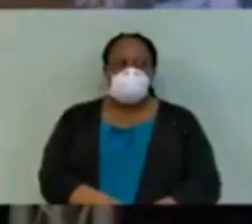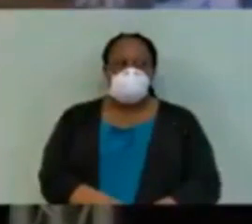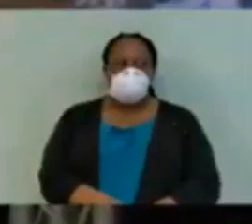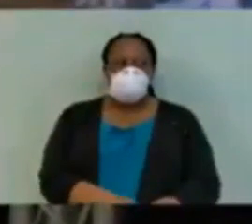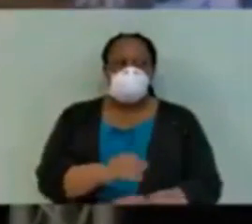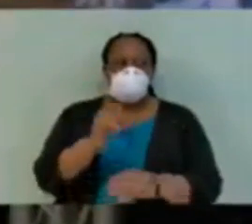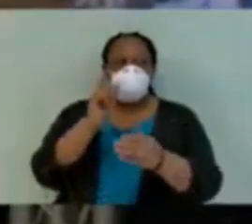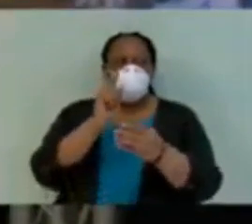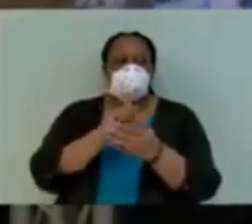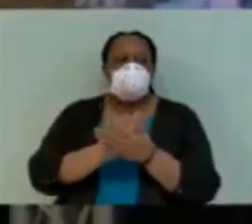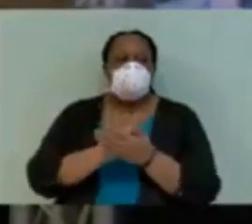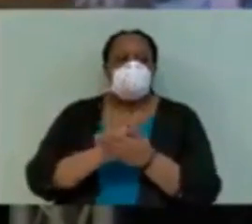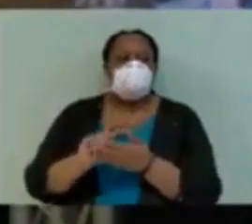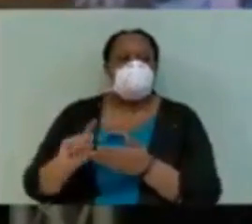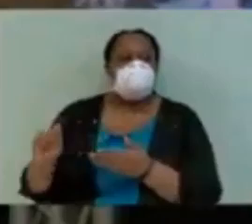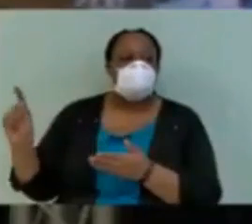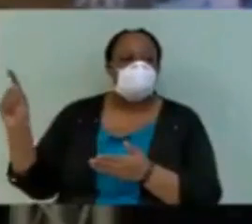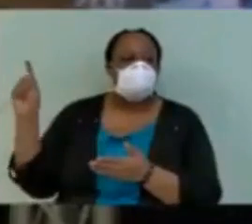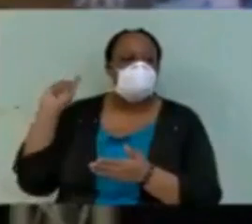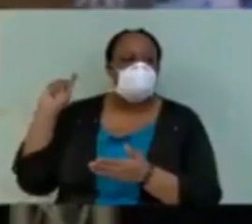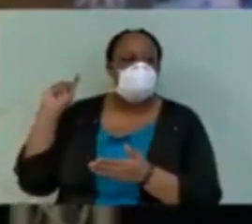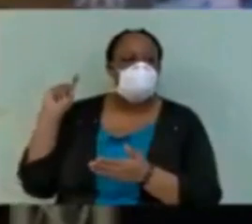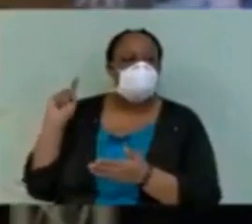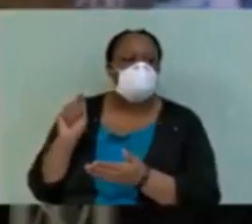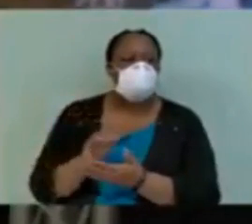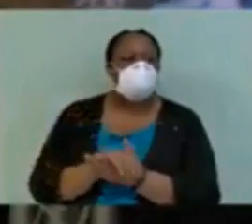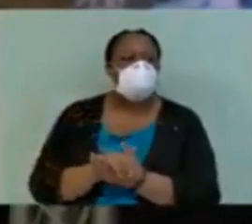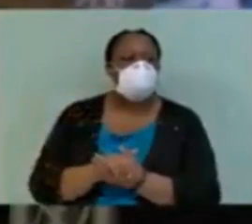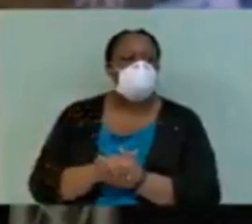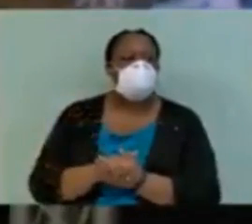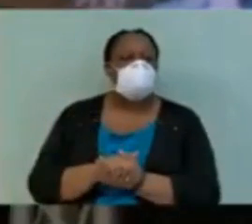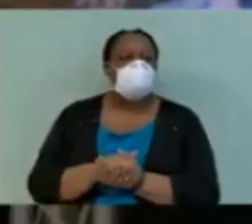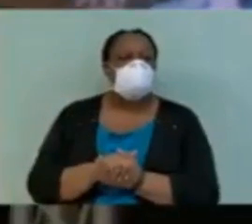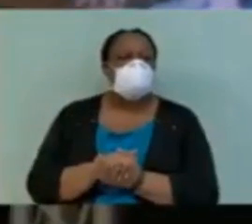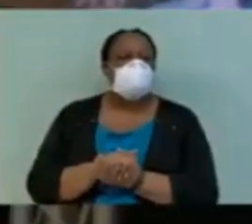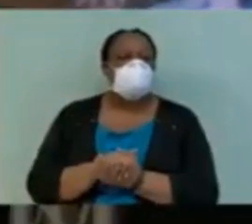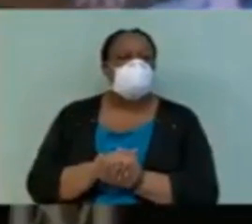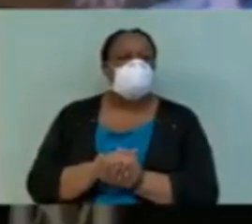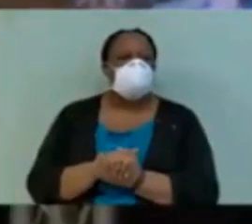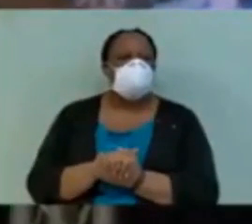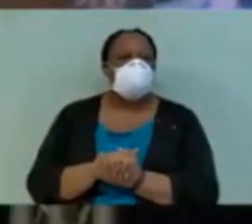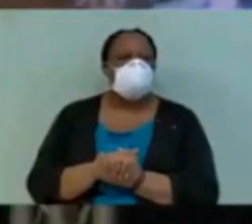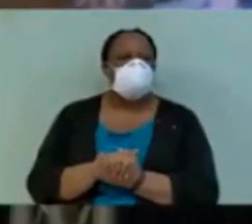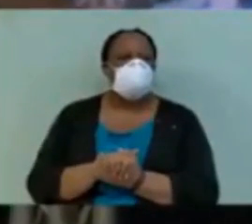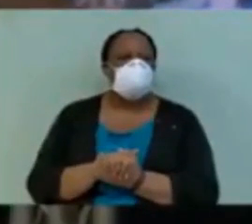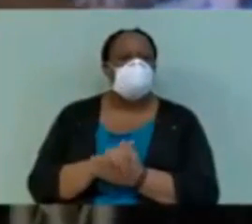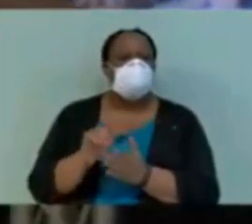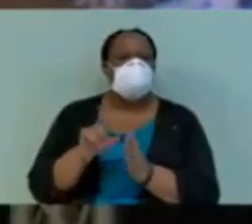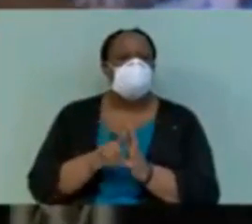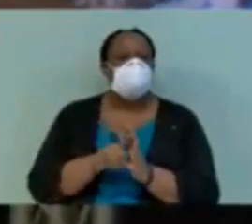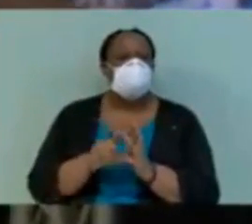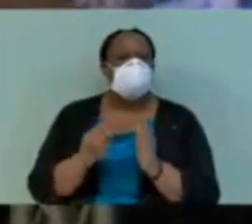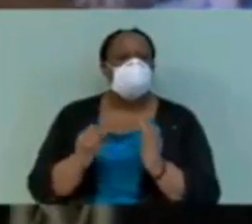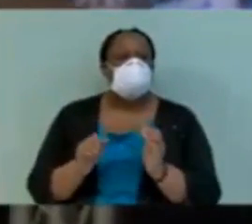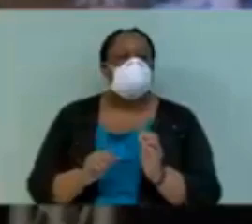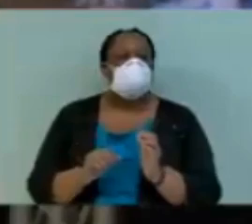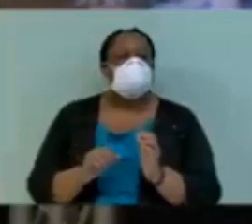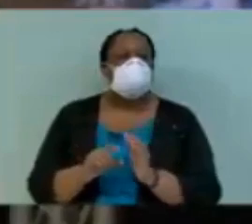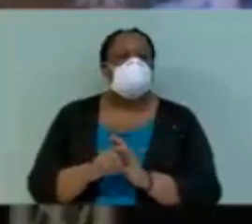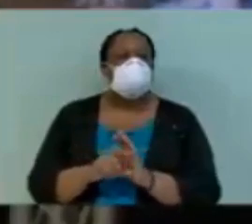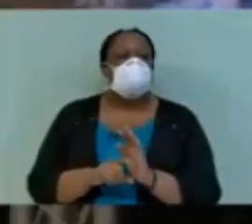made. And you can specify who you would like to answer a particular